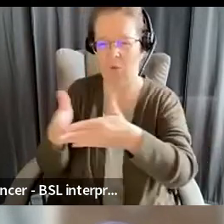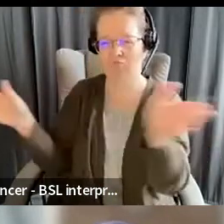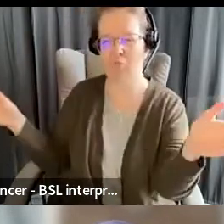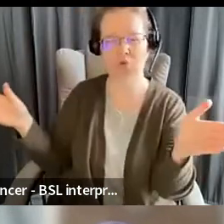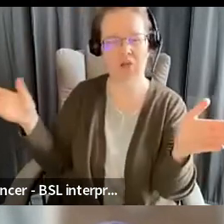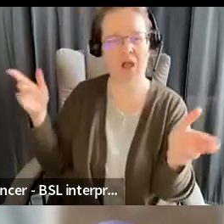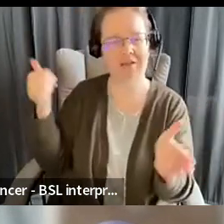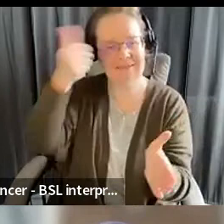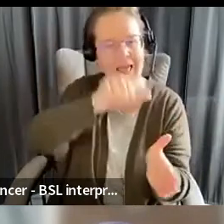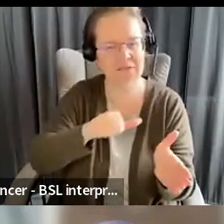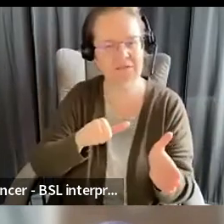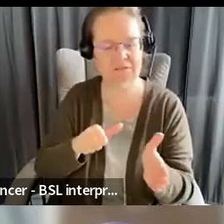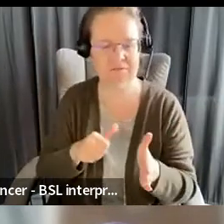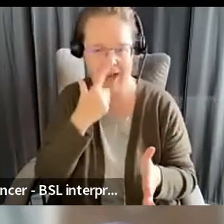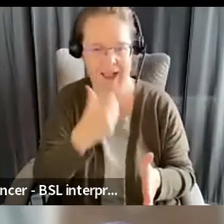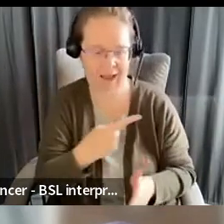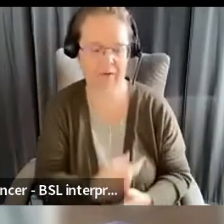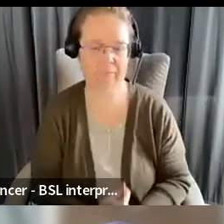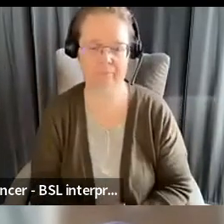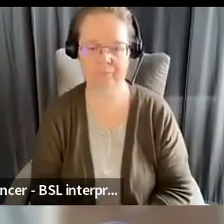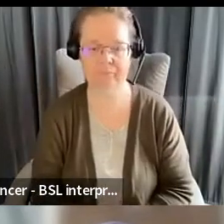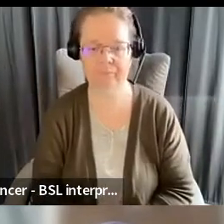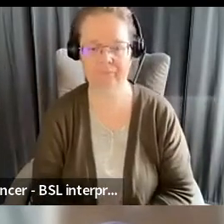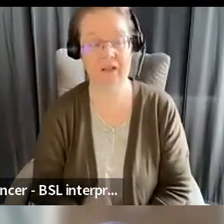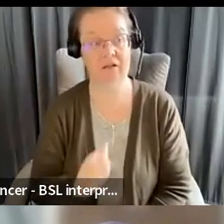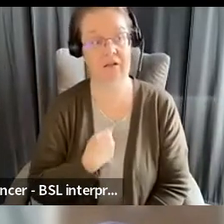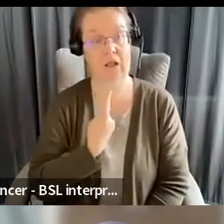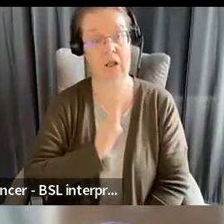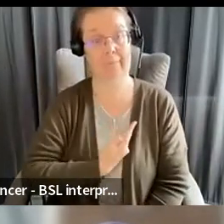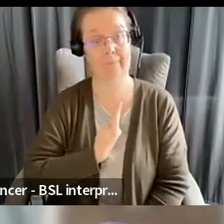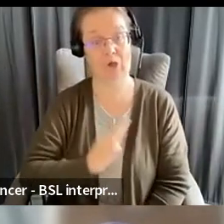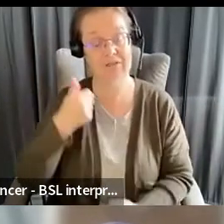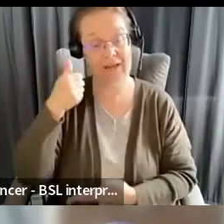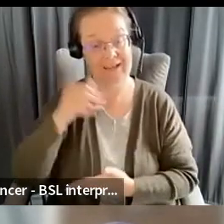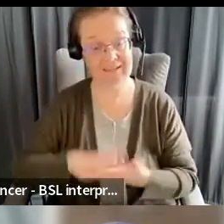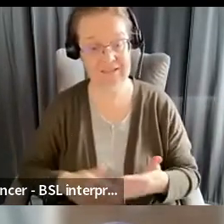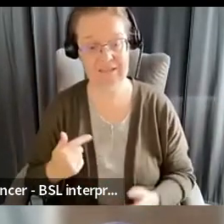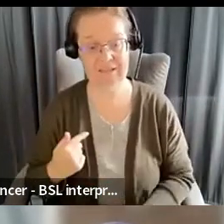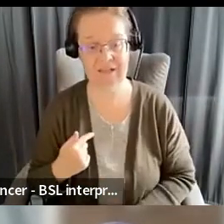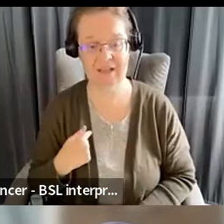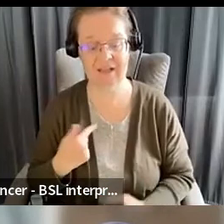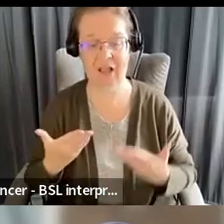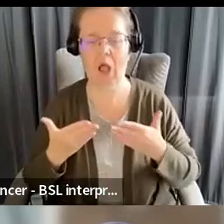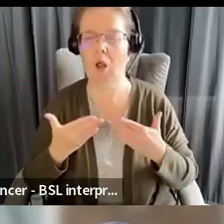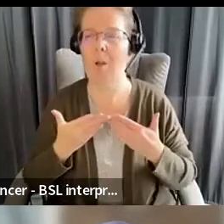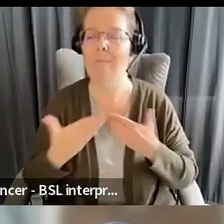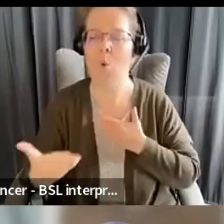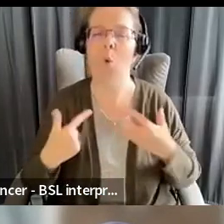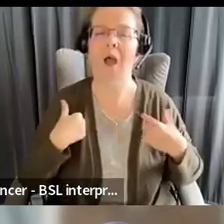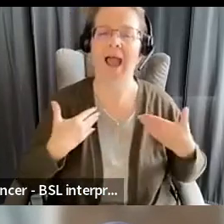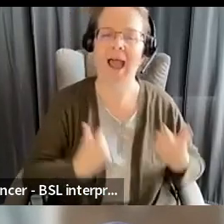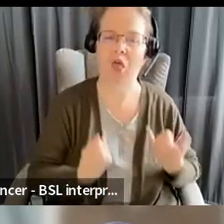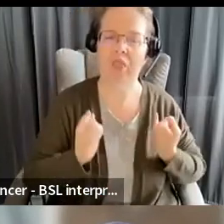My personal experience, it was it was more of a health condition thing. I had